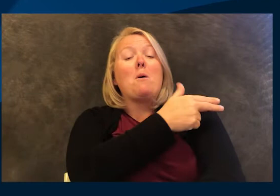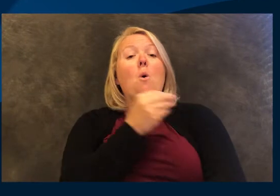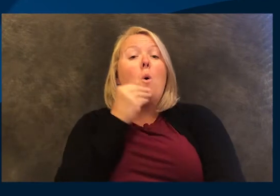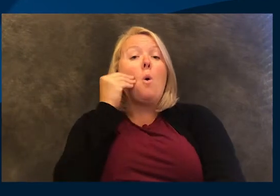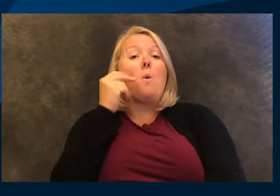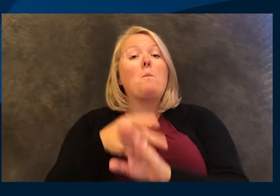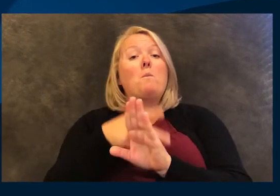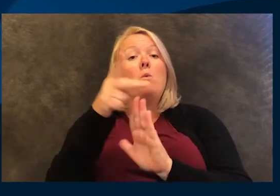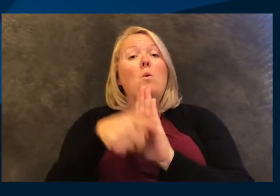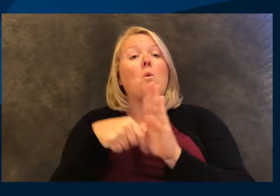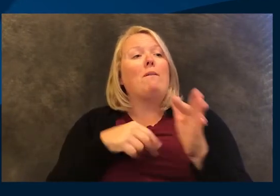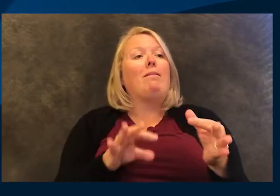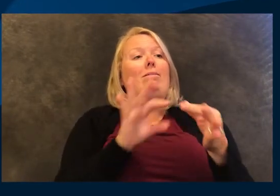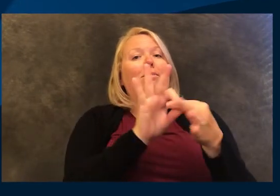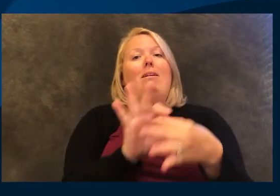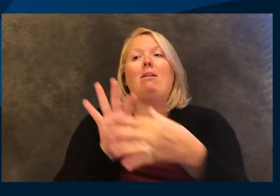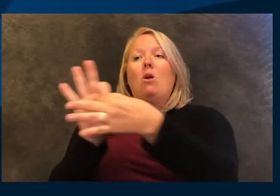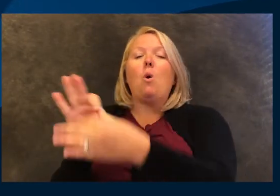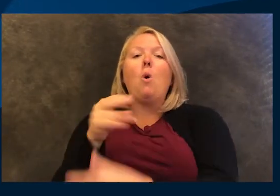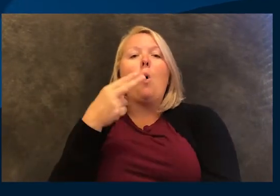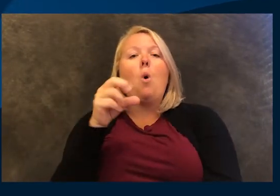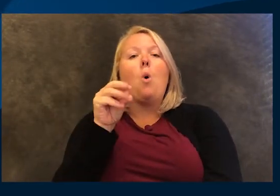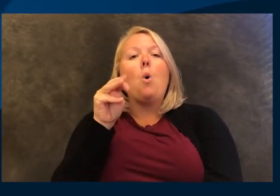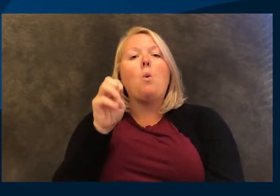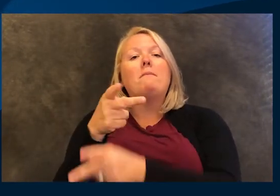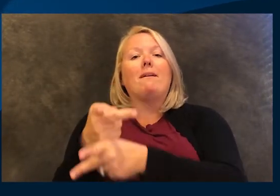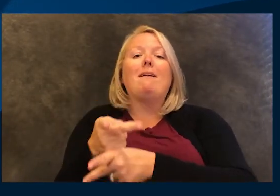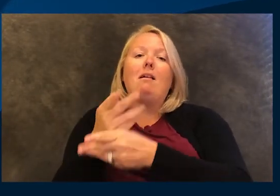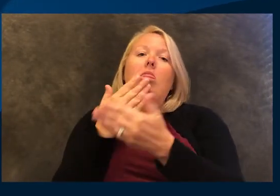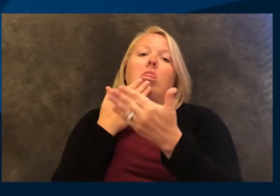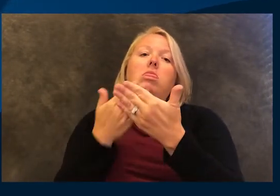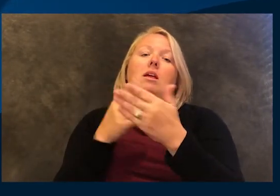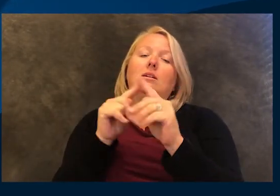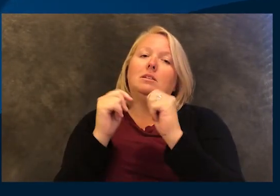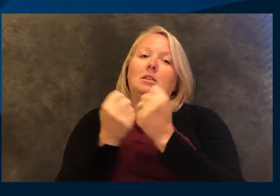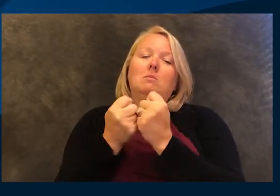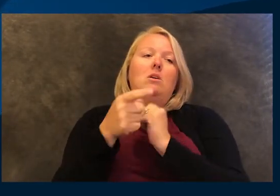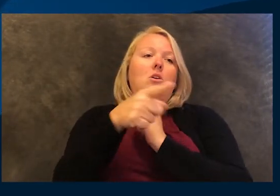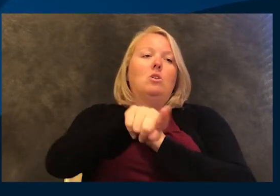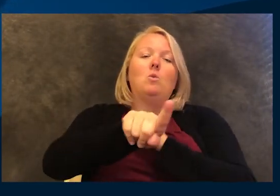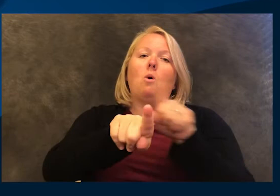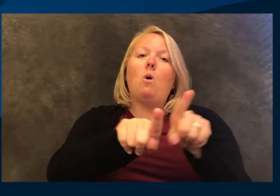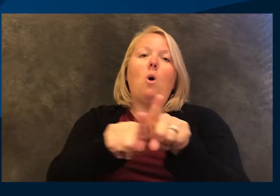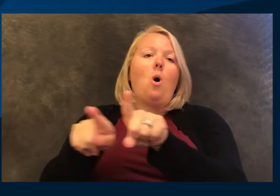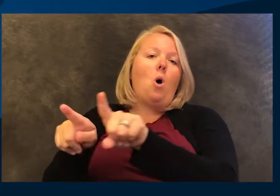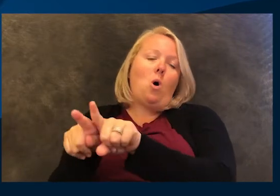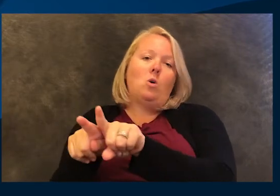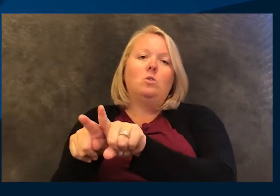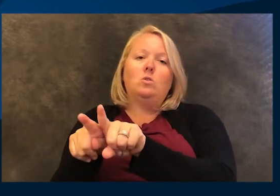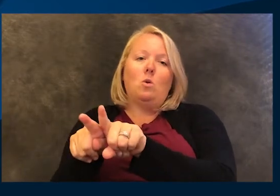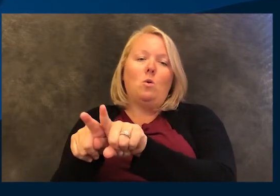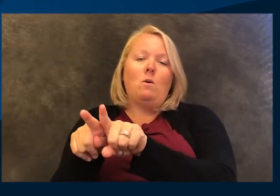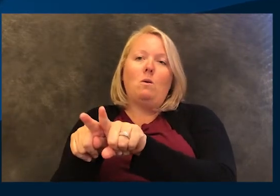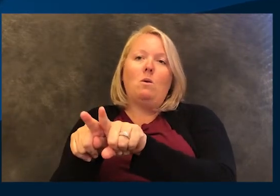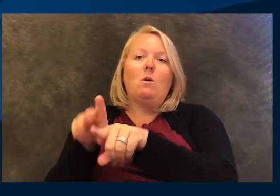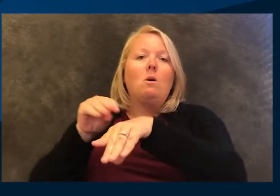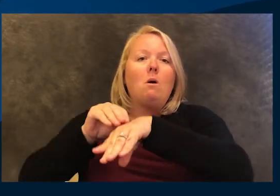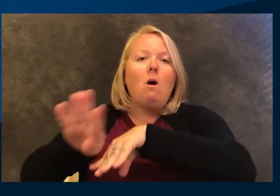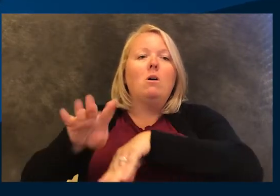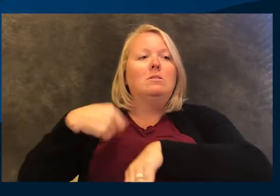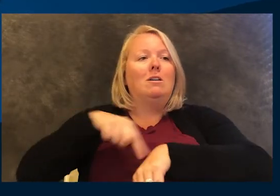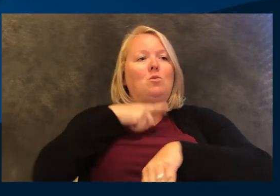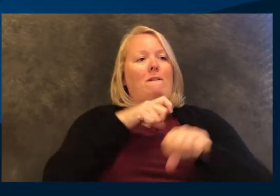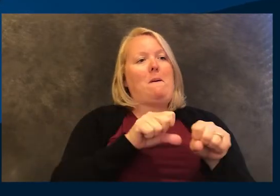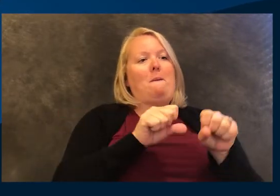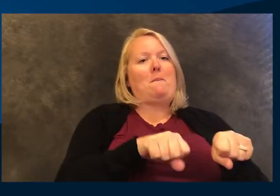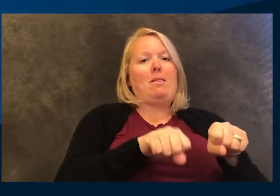linked patients up to services in home care. Thanks to that team, because you also are creating capacity for patients that are sicker and in need